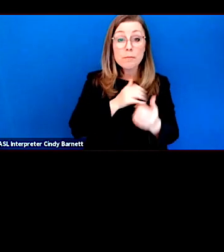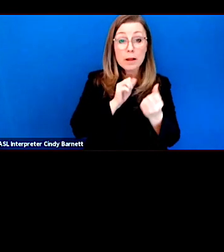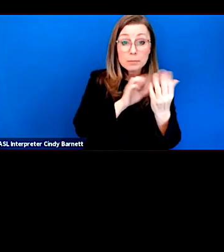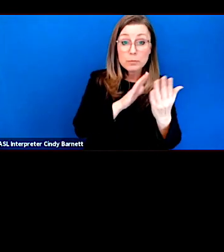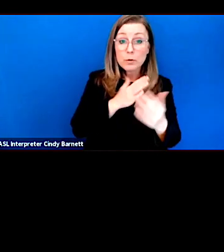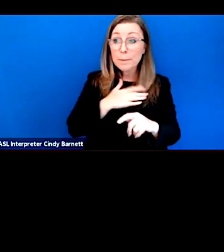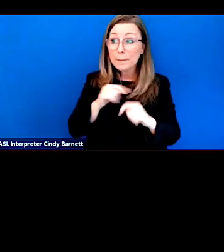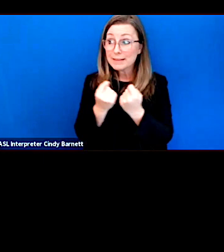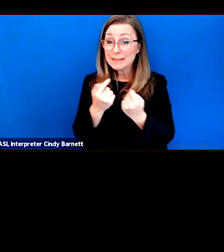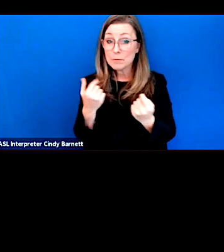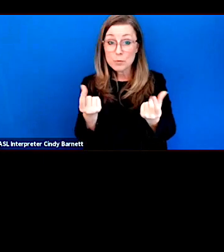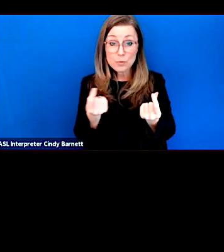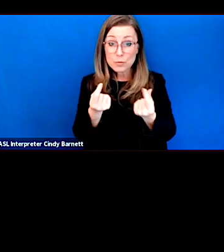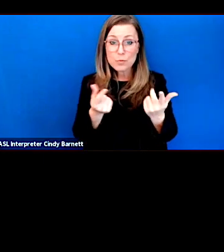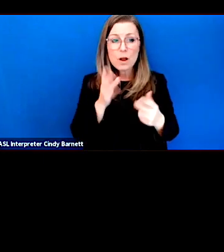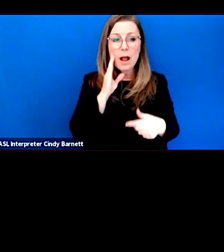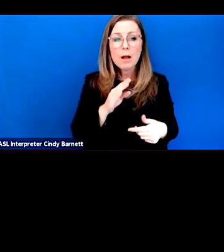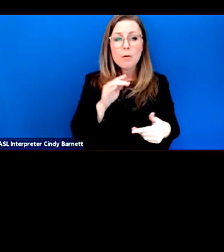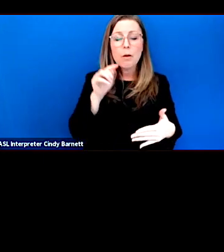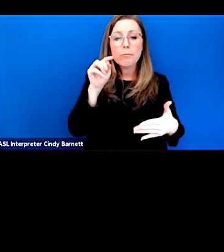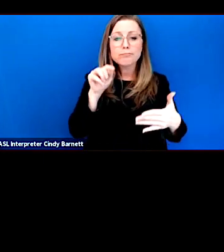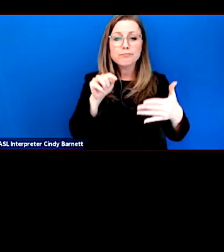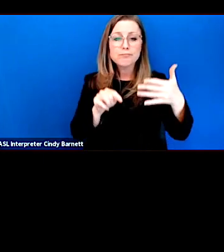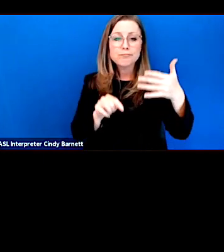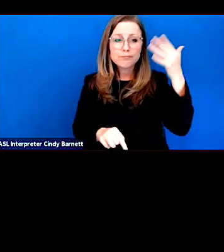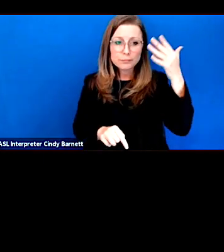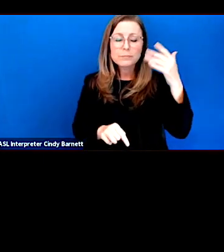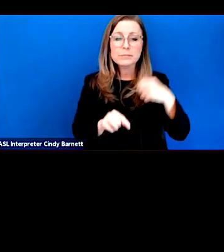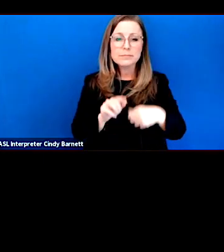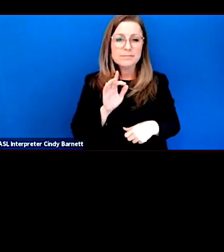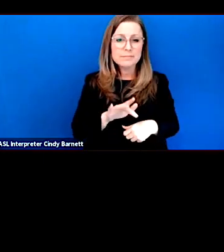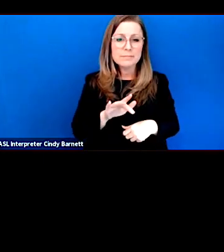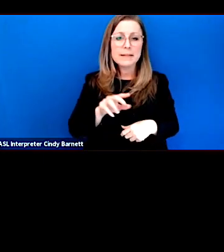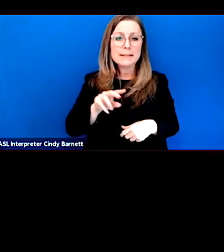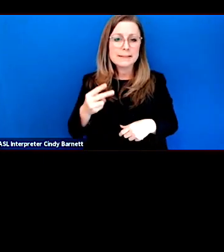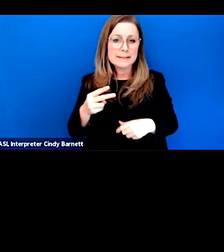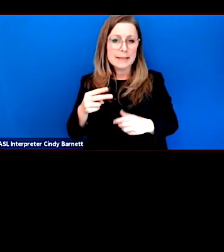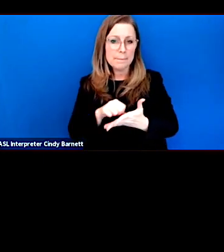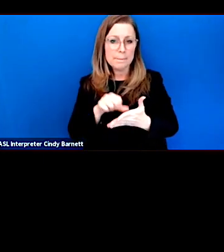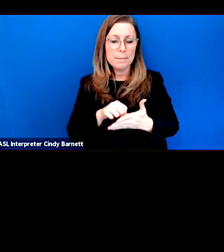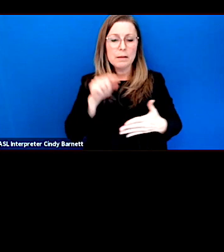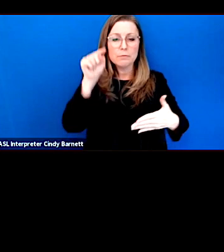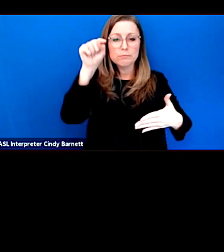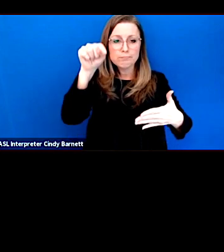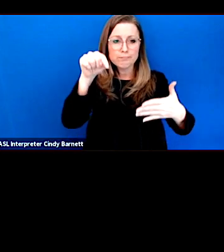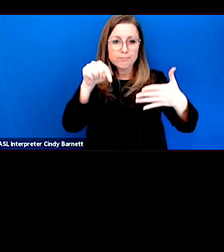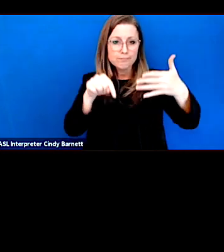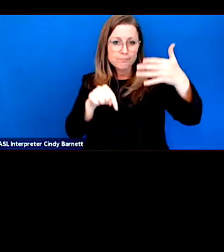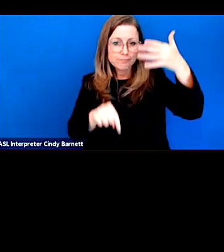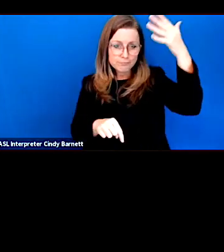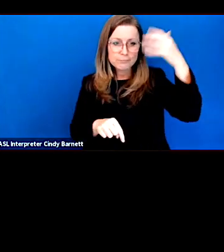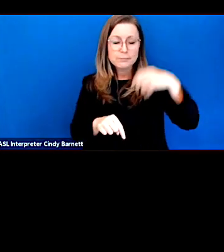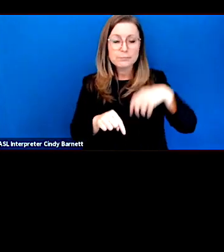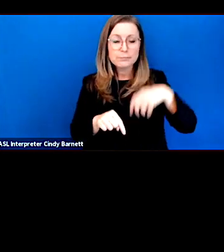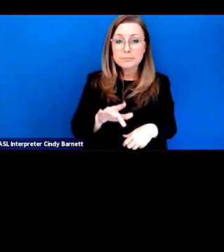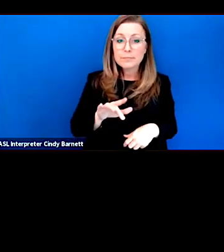of the pages until I've reached 3 consecutive pages that don't show results that are relevant to my synthesis question.